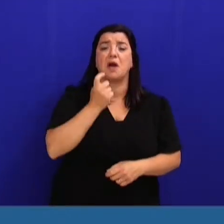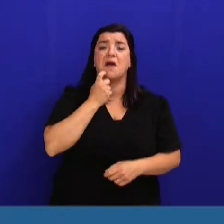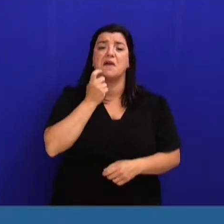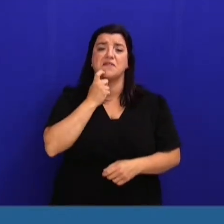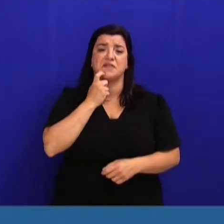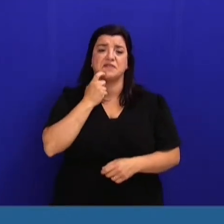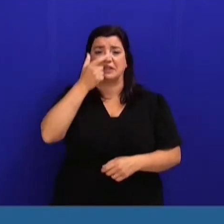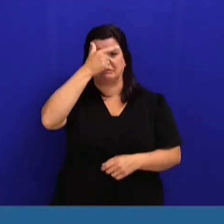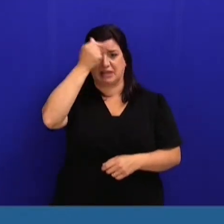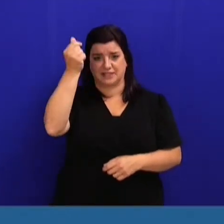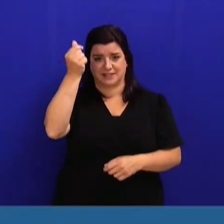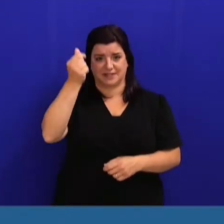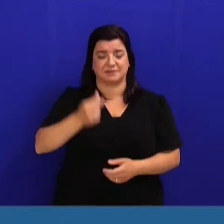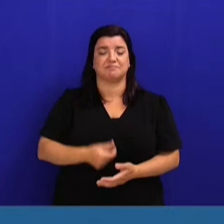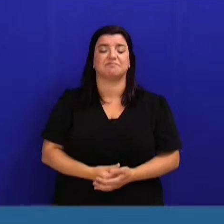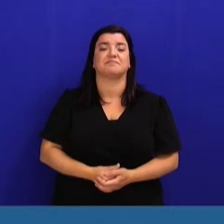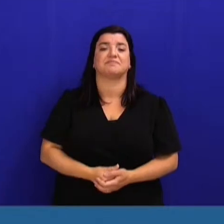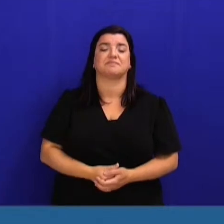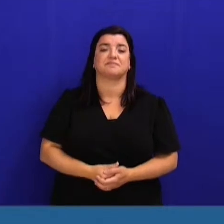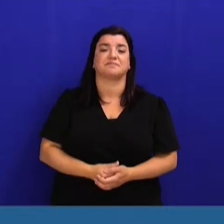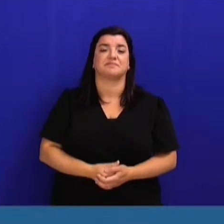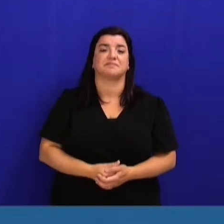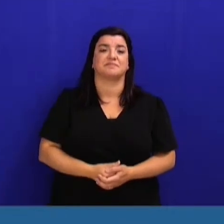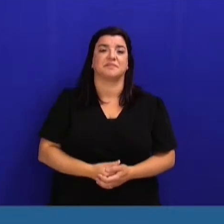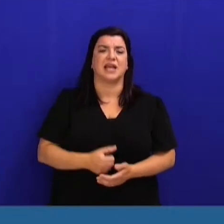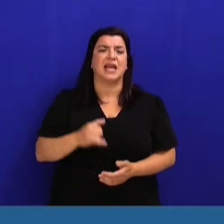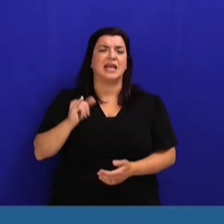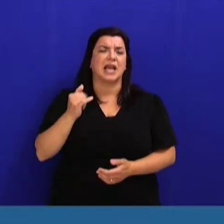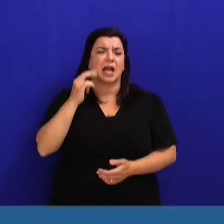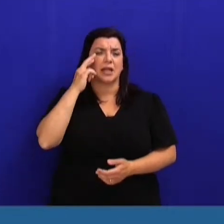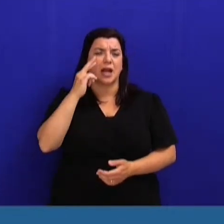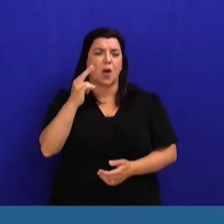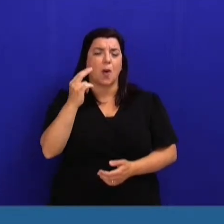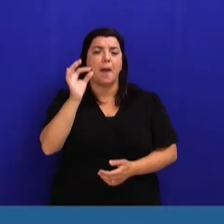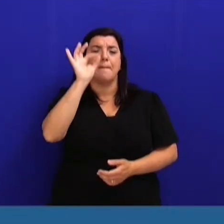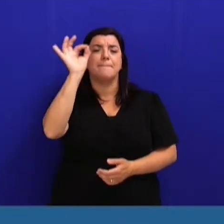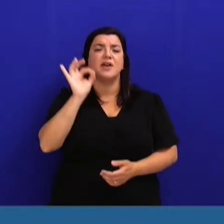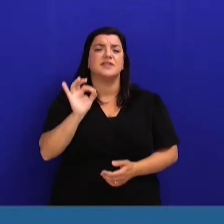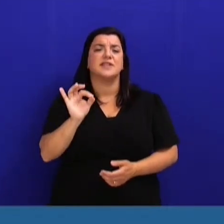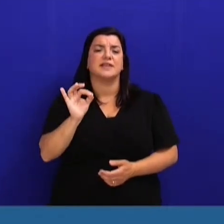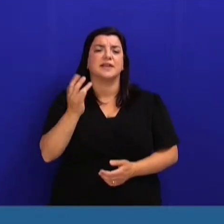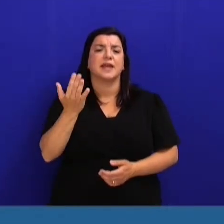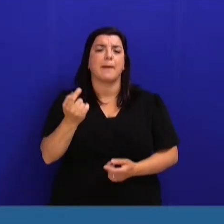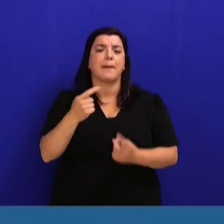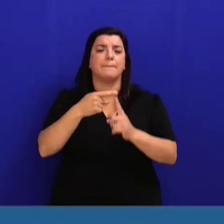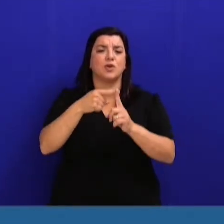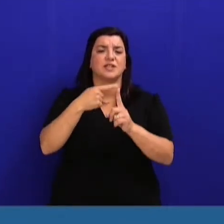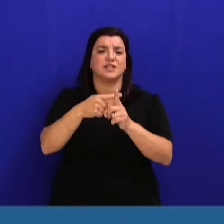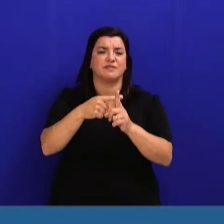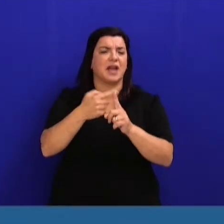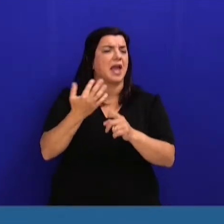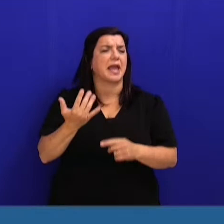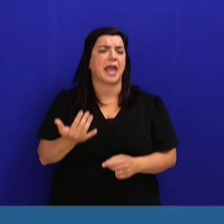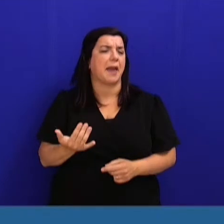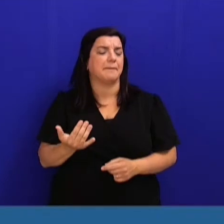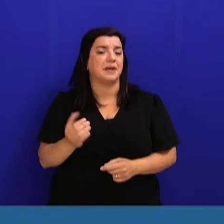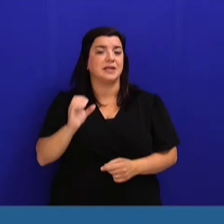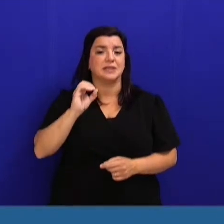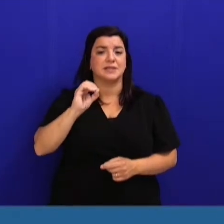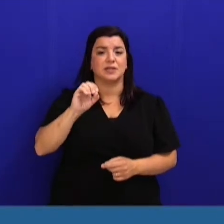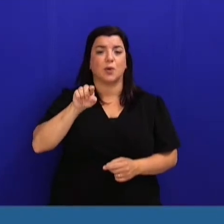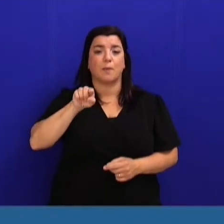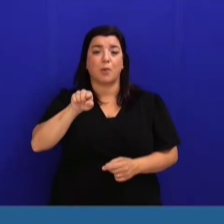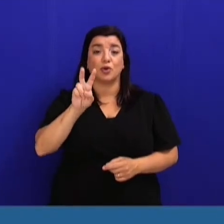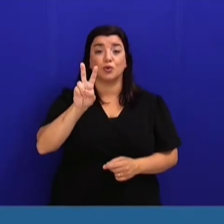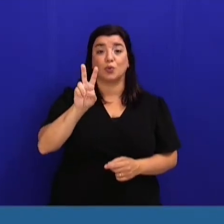tagħmel it-test. Kien l-positivity rate din baqgħet baxxa wkoll, infatti bħalissa l-positivity rate hija ta' 0.2% u da